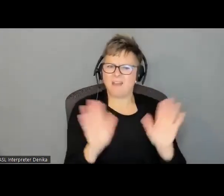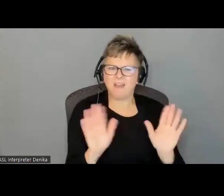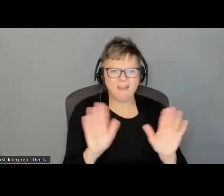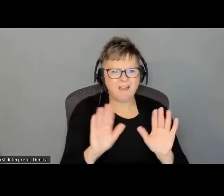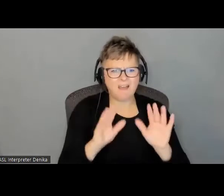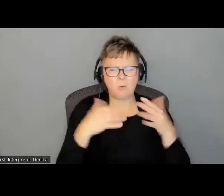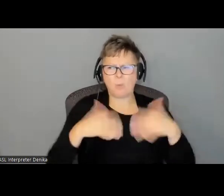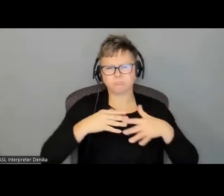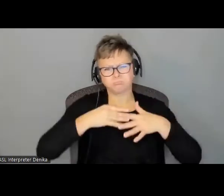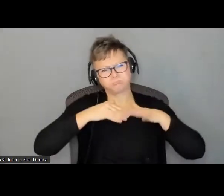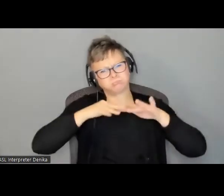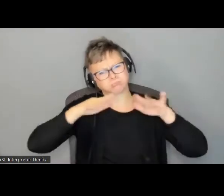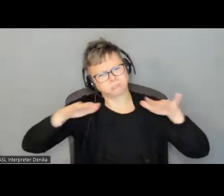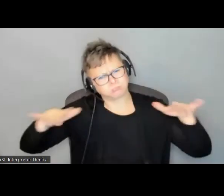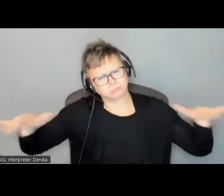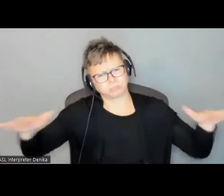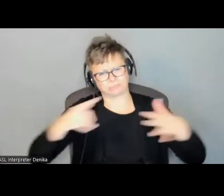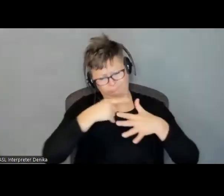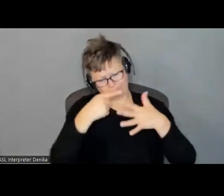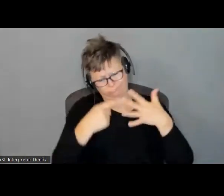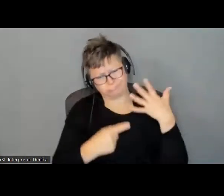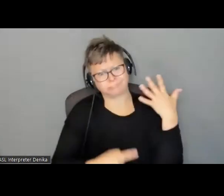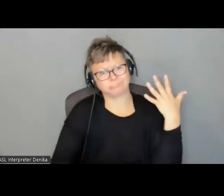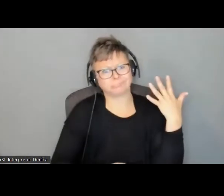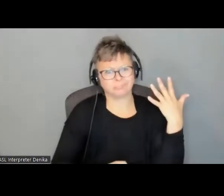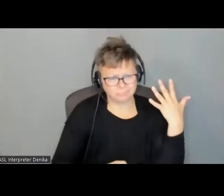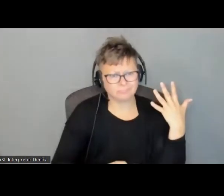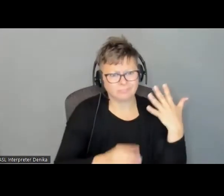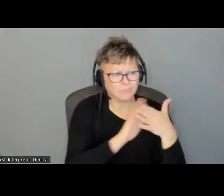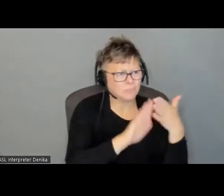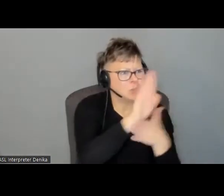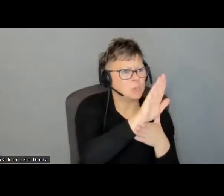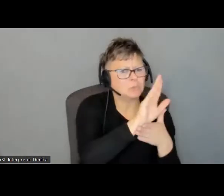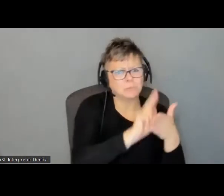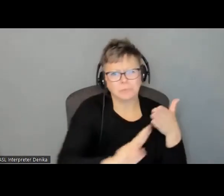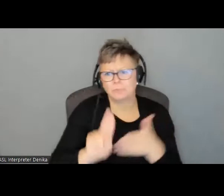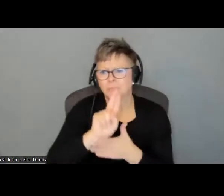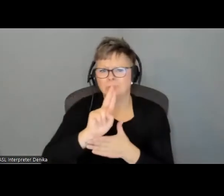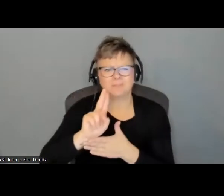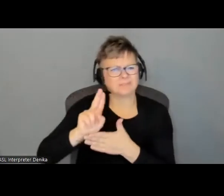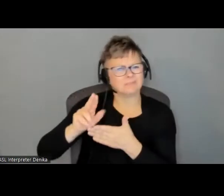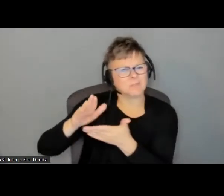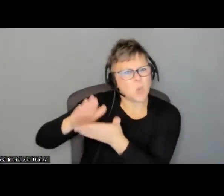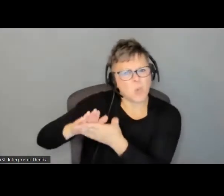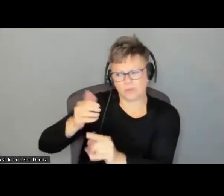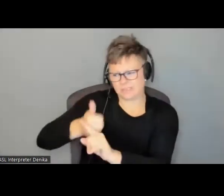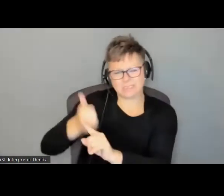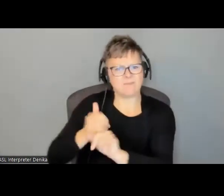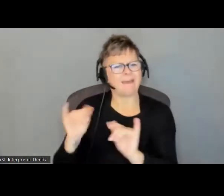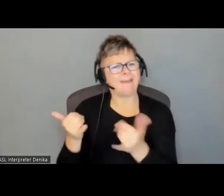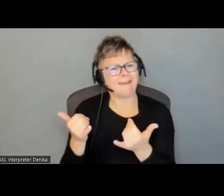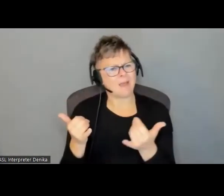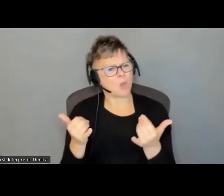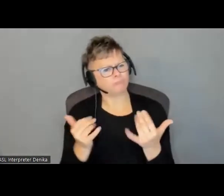as employers and as colleges, universities, and schools respond means that we have to start thinking